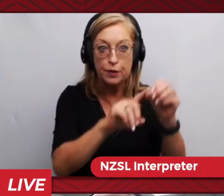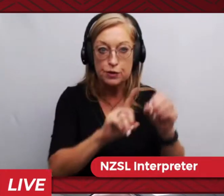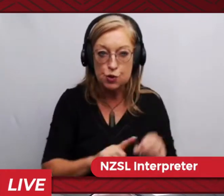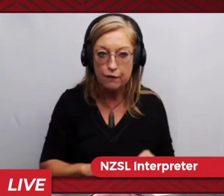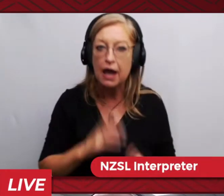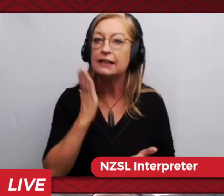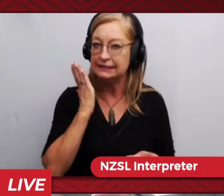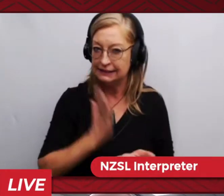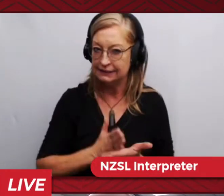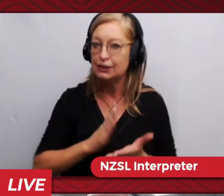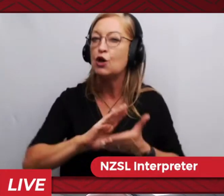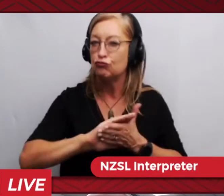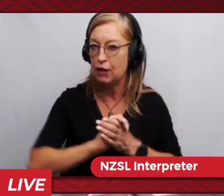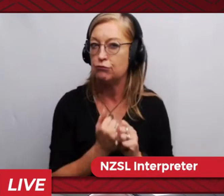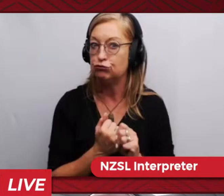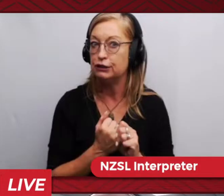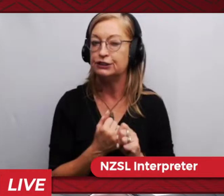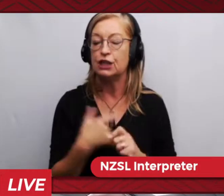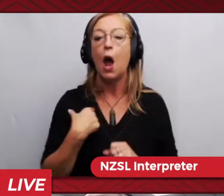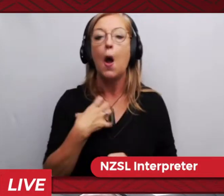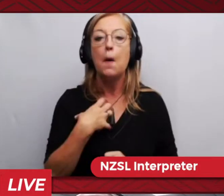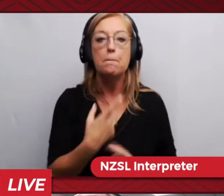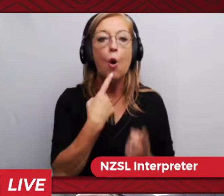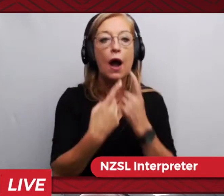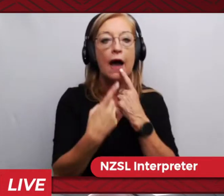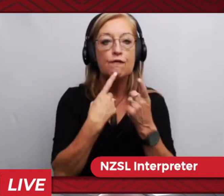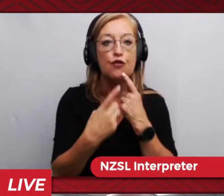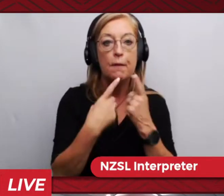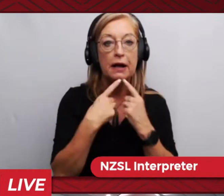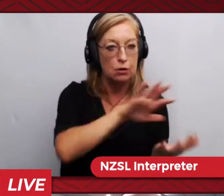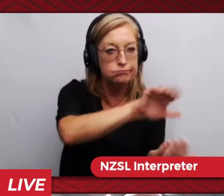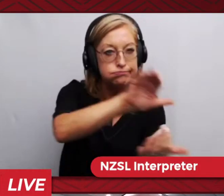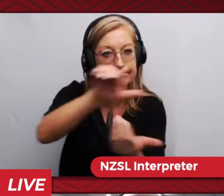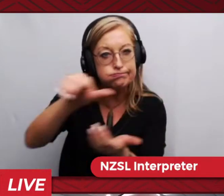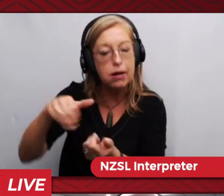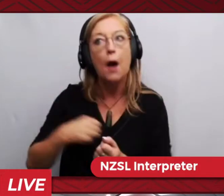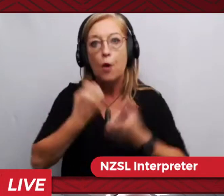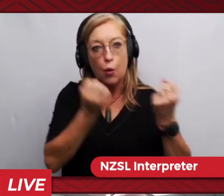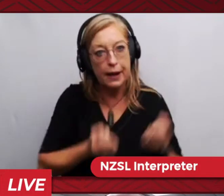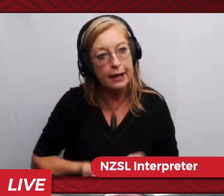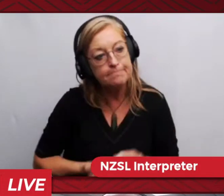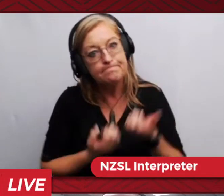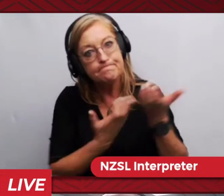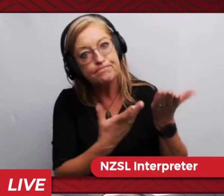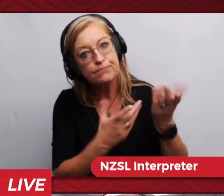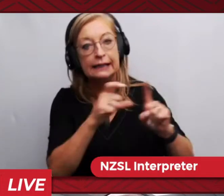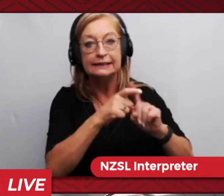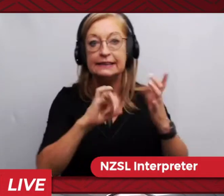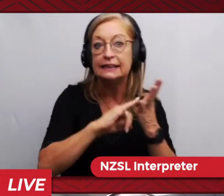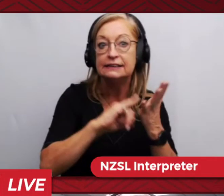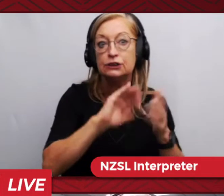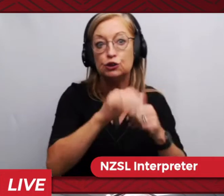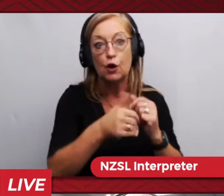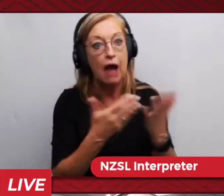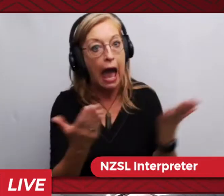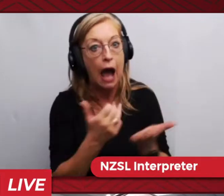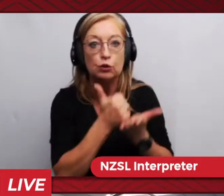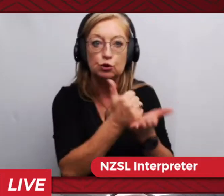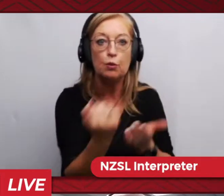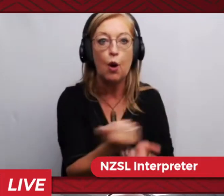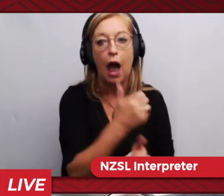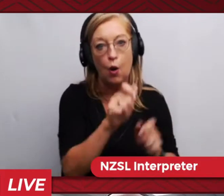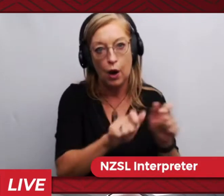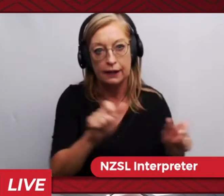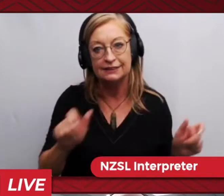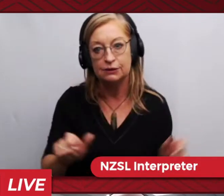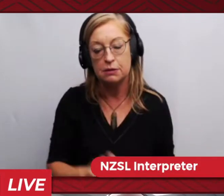it. The more information we can gather, the more we can inform DSS about how they can support our customers. And we're also